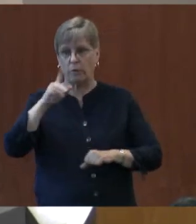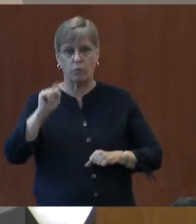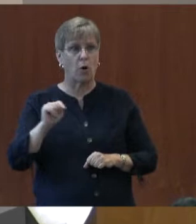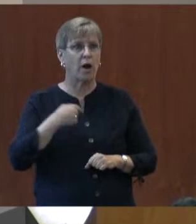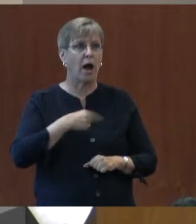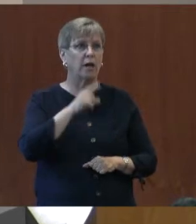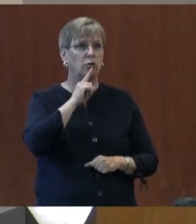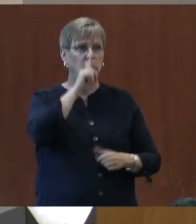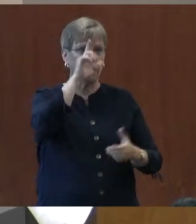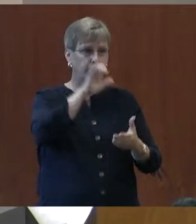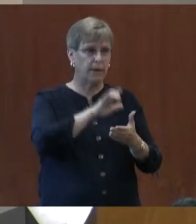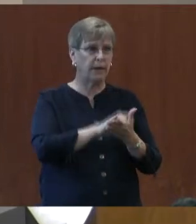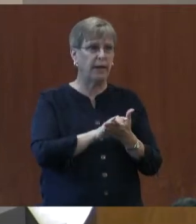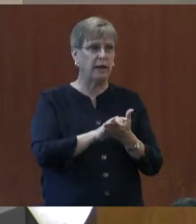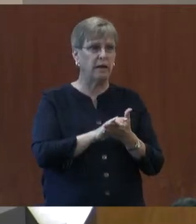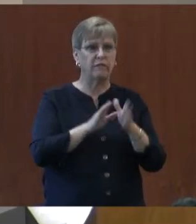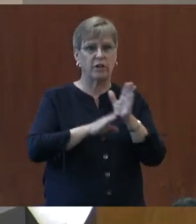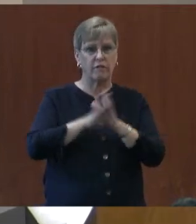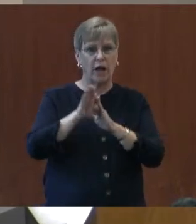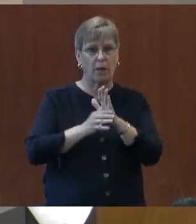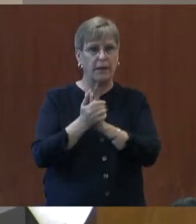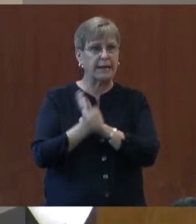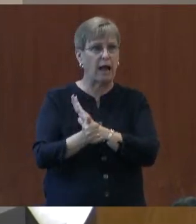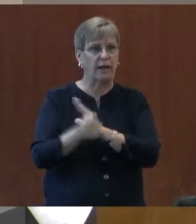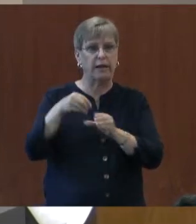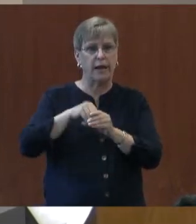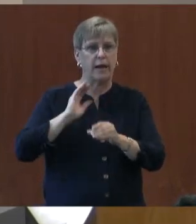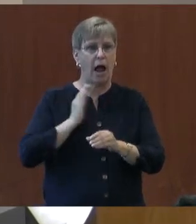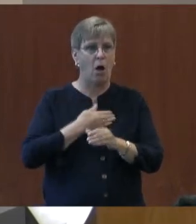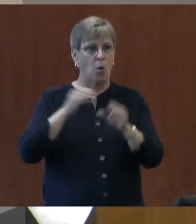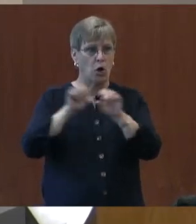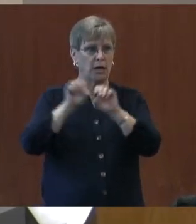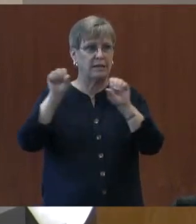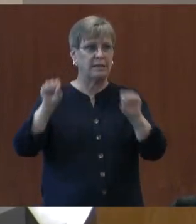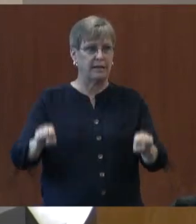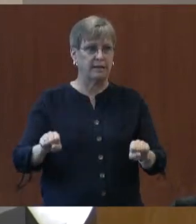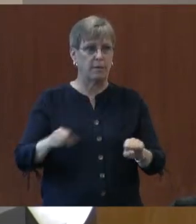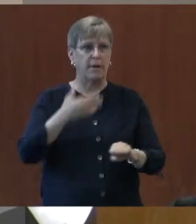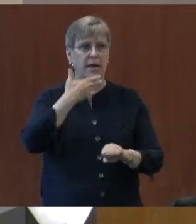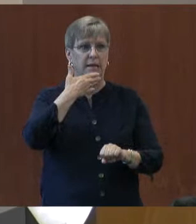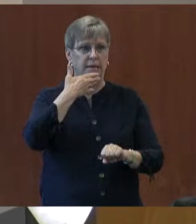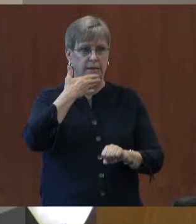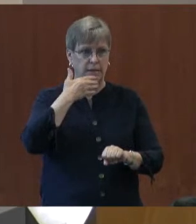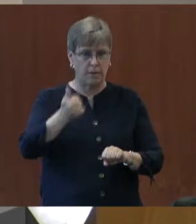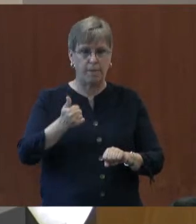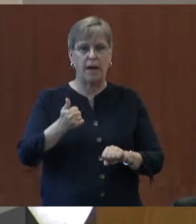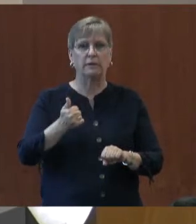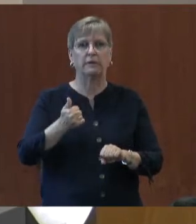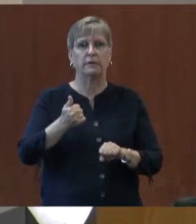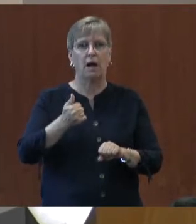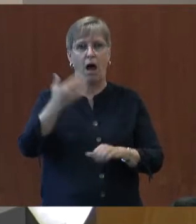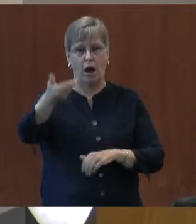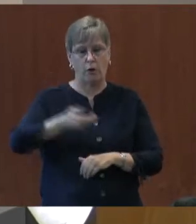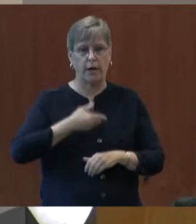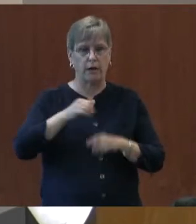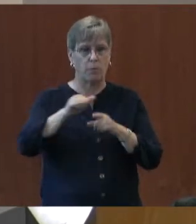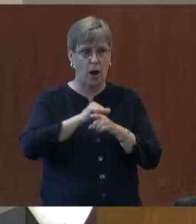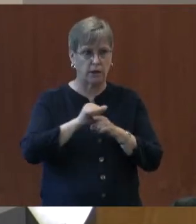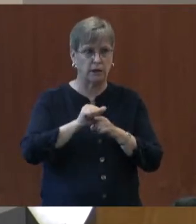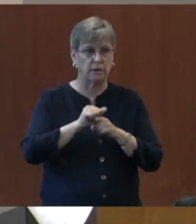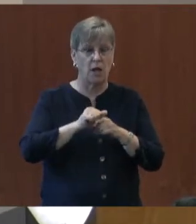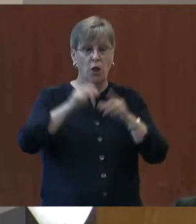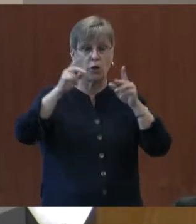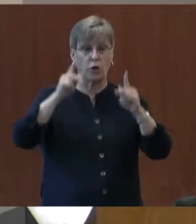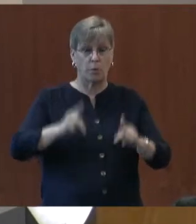I truly believe developing talent within our system is the best hiring practice. The person on the next rung